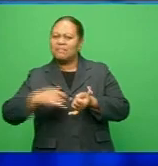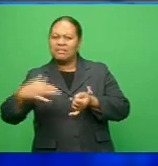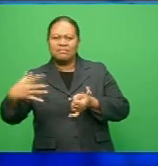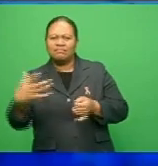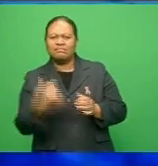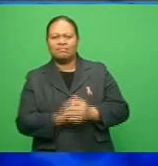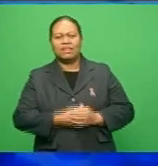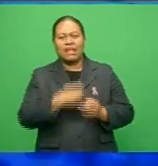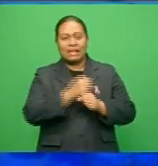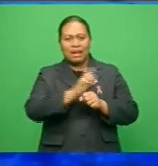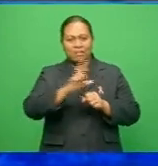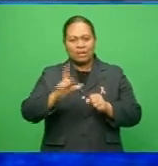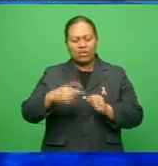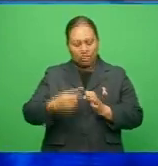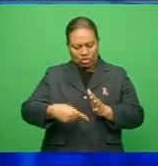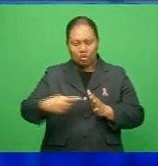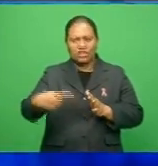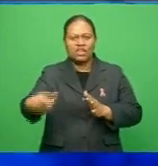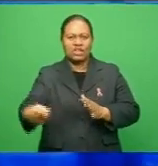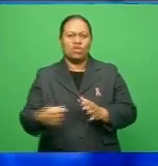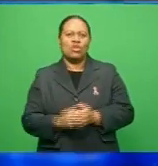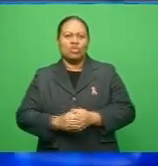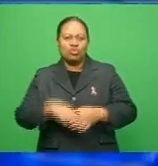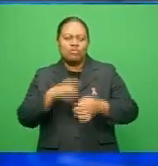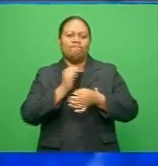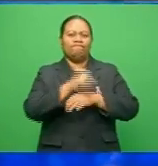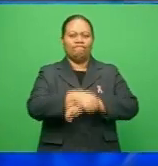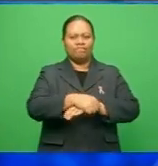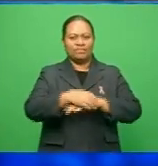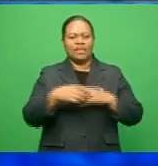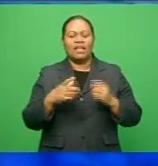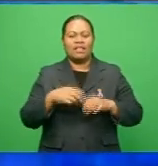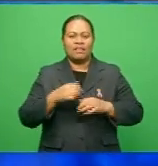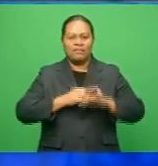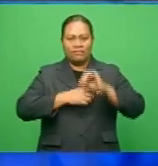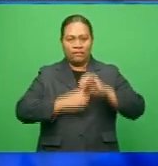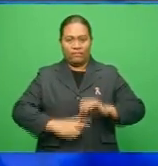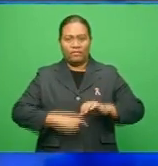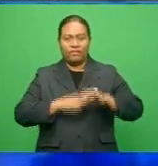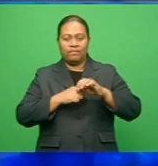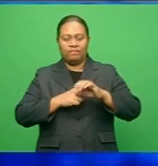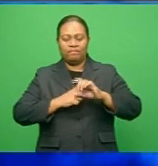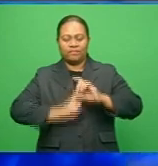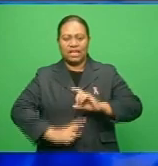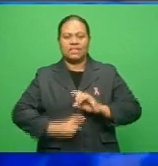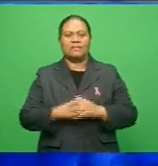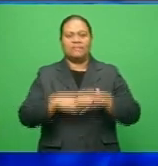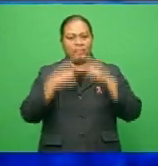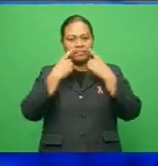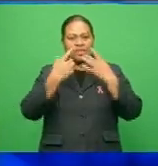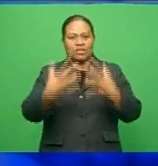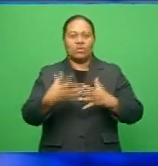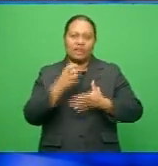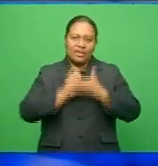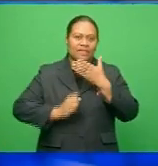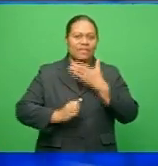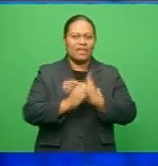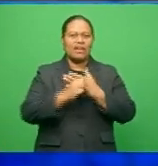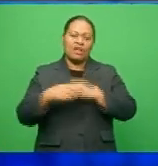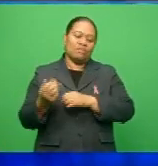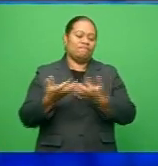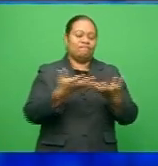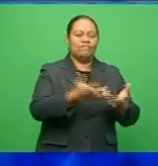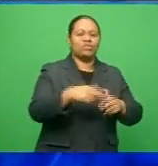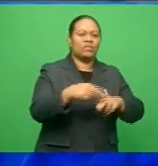in a bid to continue the fight against cancer. Hosted by the Radisson Blue Resort, Proceeds from the one-night event will go to the Fiji